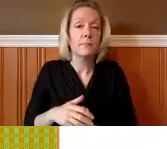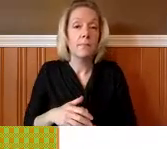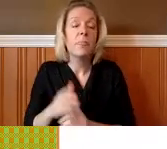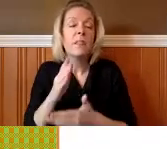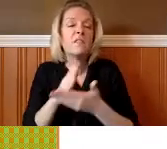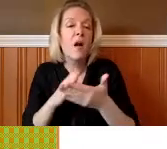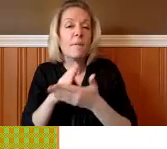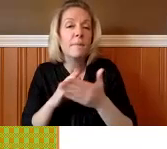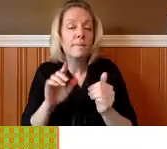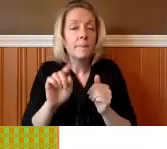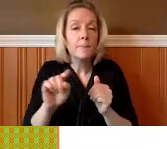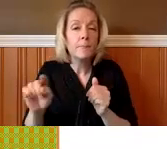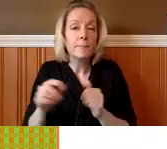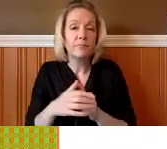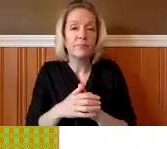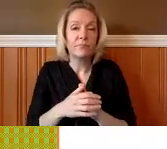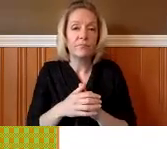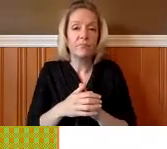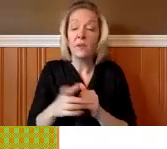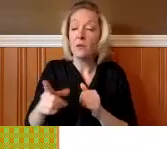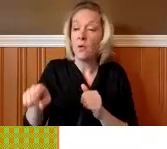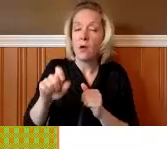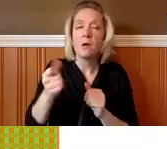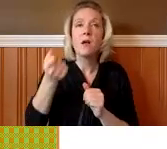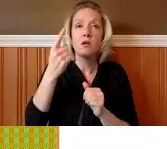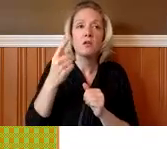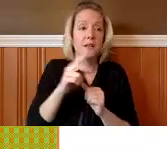2-dimensional materials represent a 3-dimensional object.